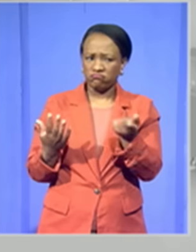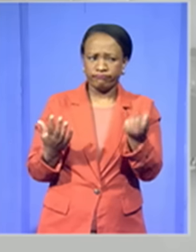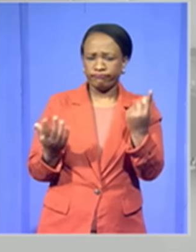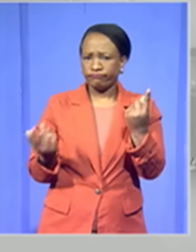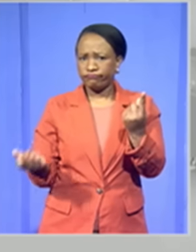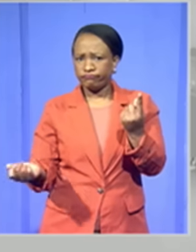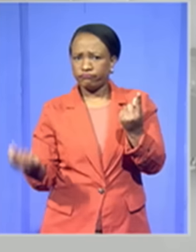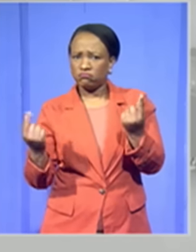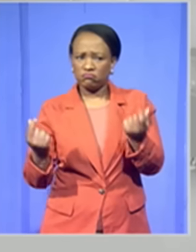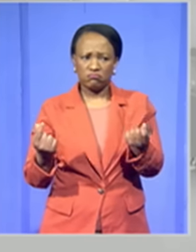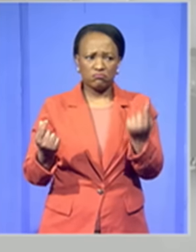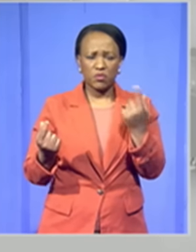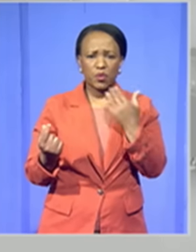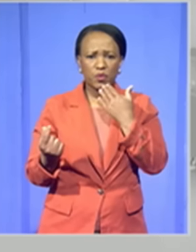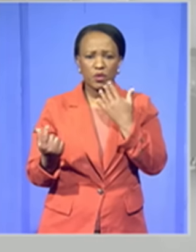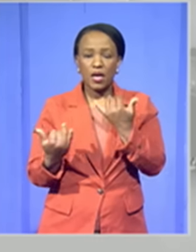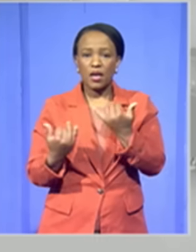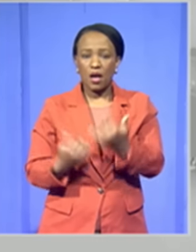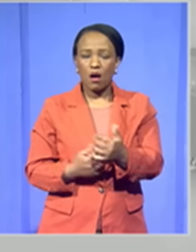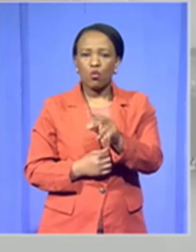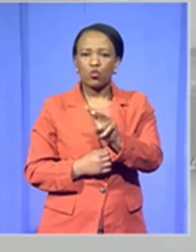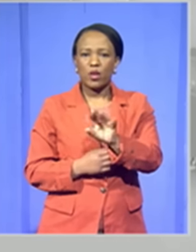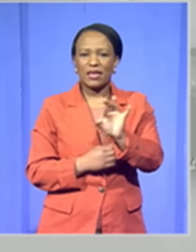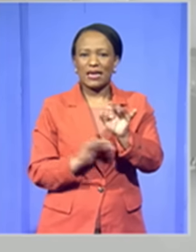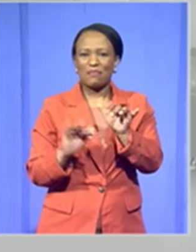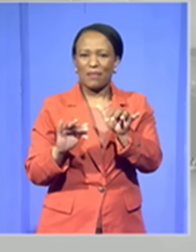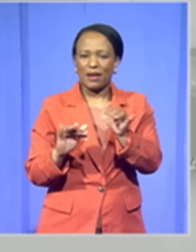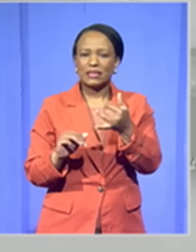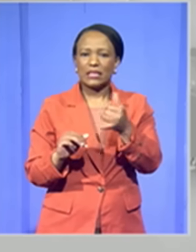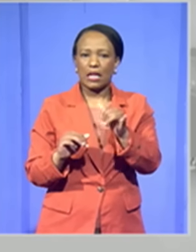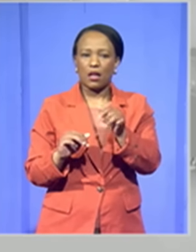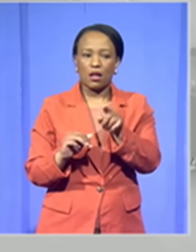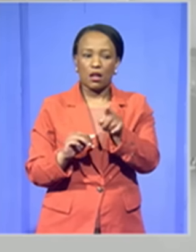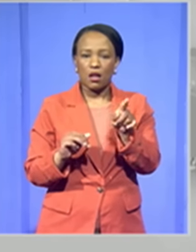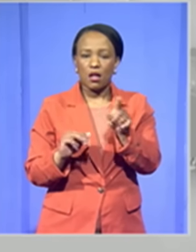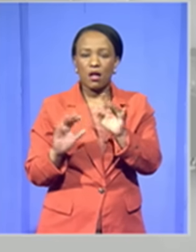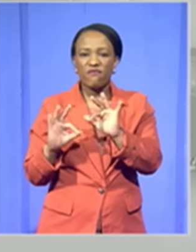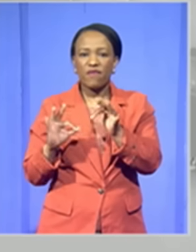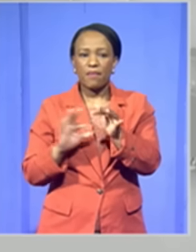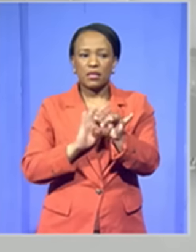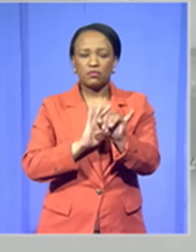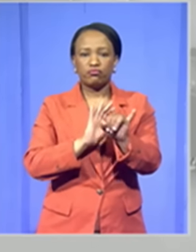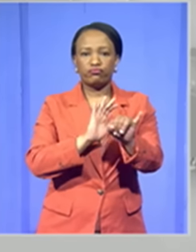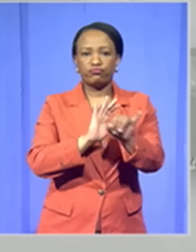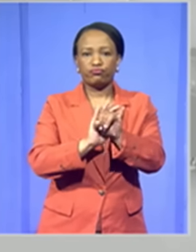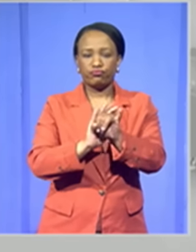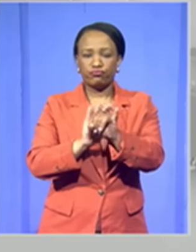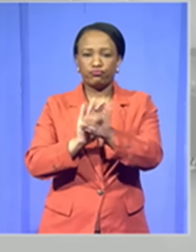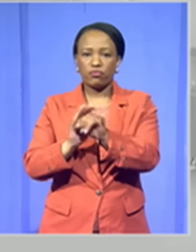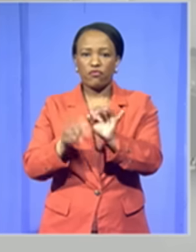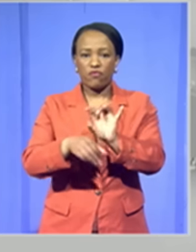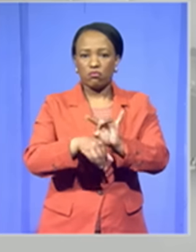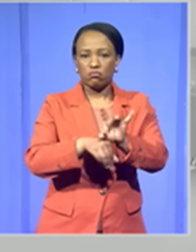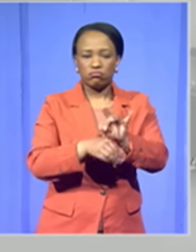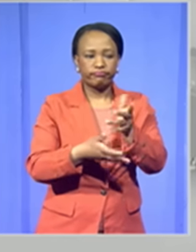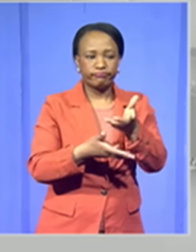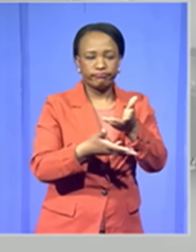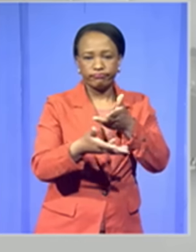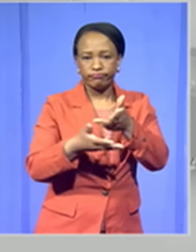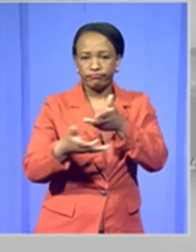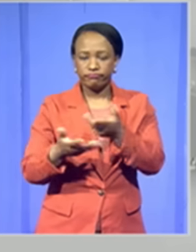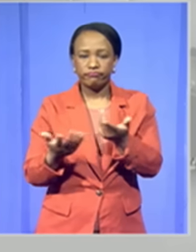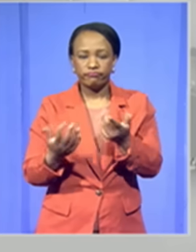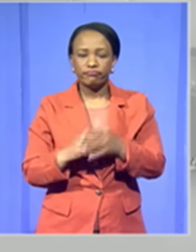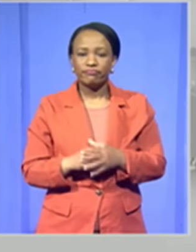gona no for re leng re setse ka tse 23 tse leng gore re emetse gore phase 2 ya stakeholder consultation process e